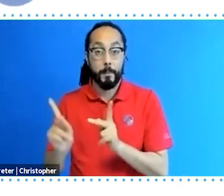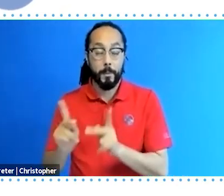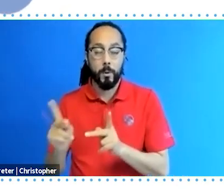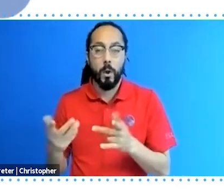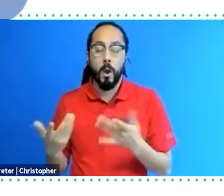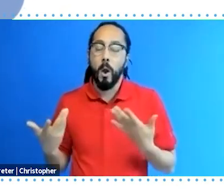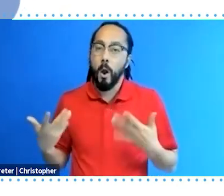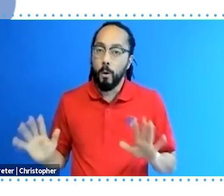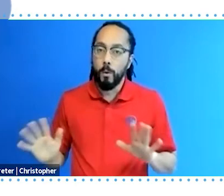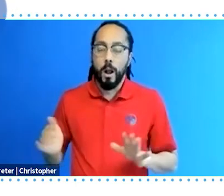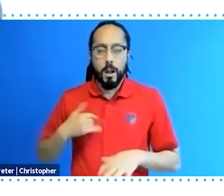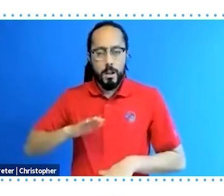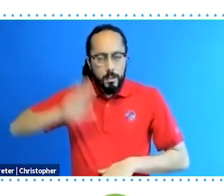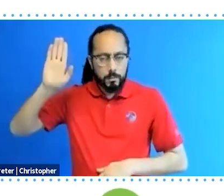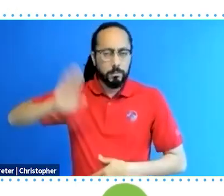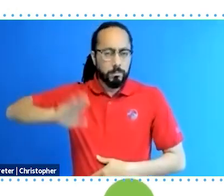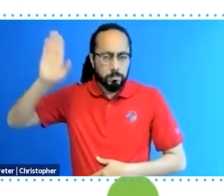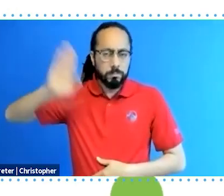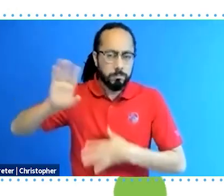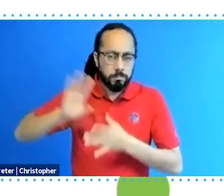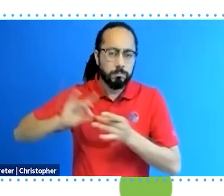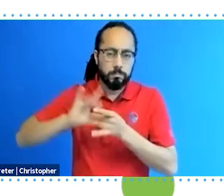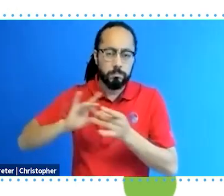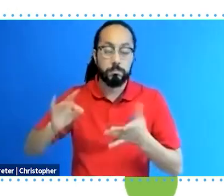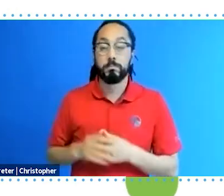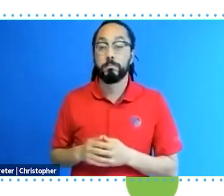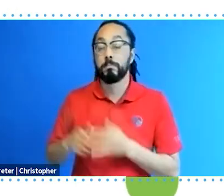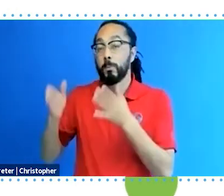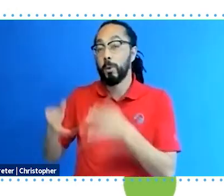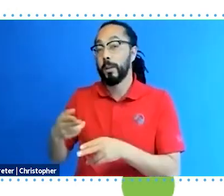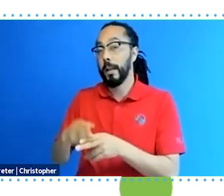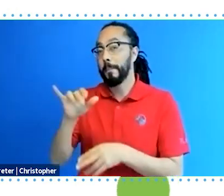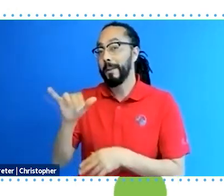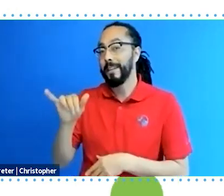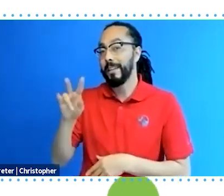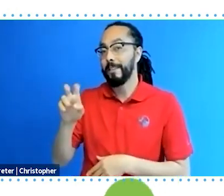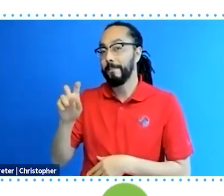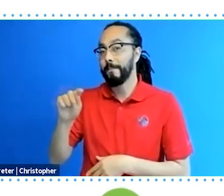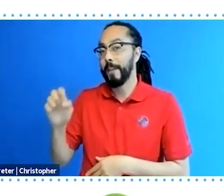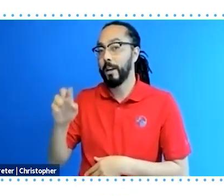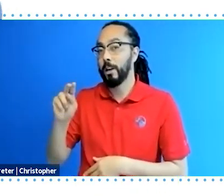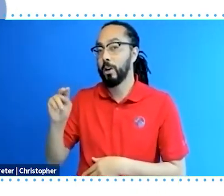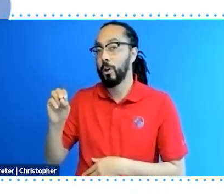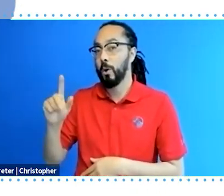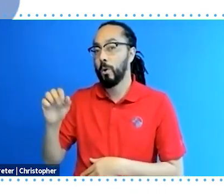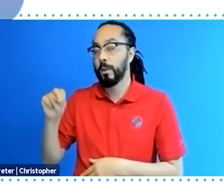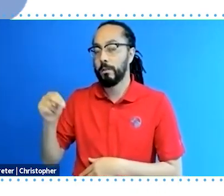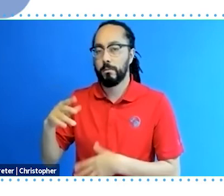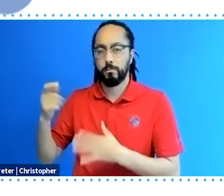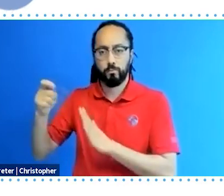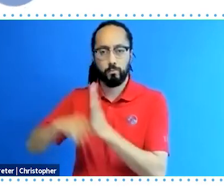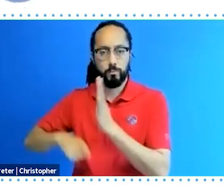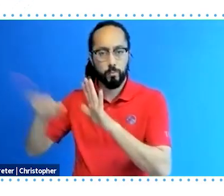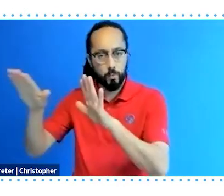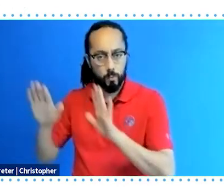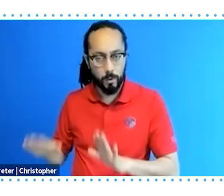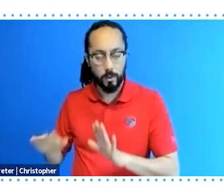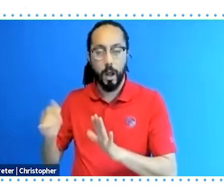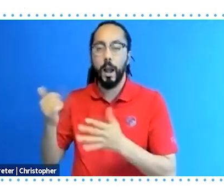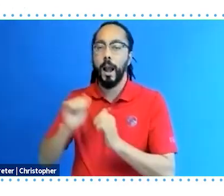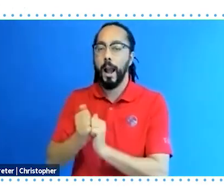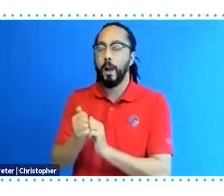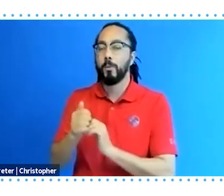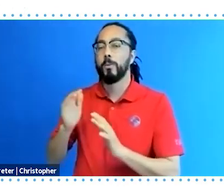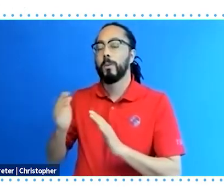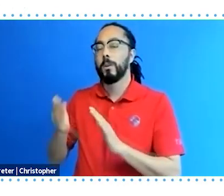this conversation. So Yvette Nolan has written a wonderful piece on the Mass Culture site about governance structures for theaters by